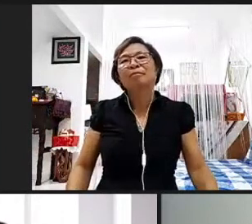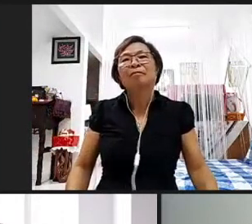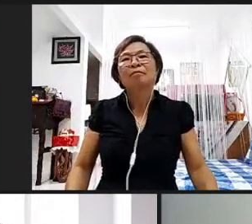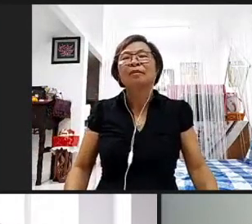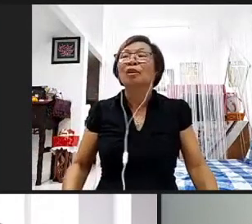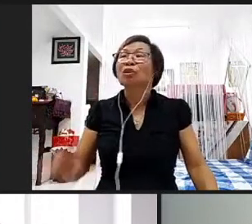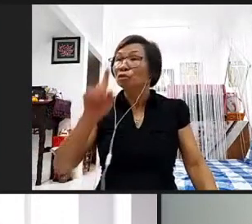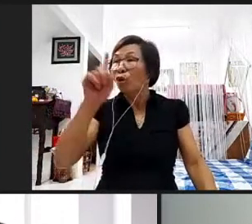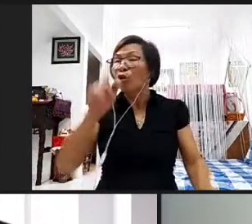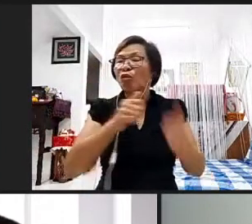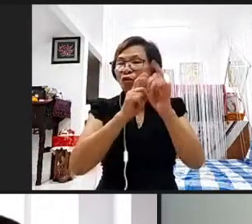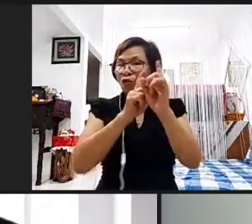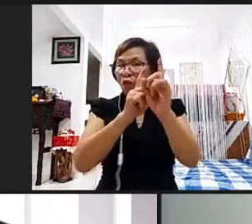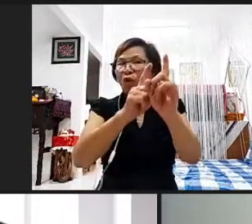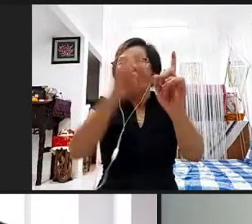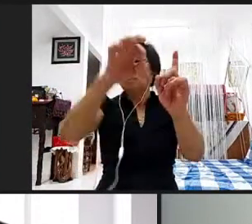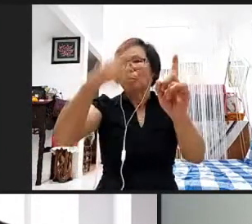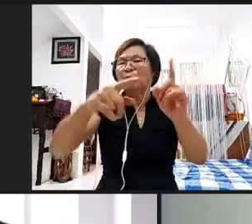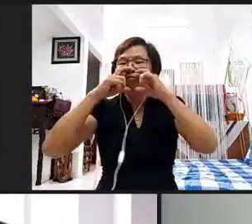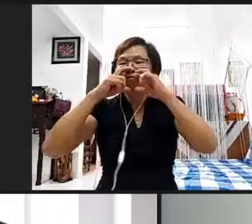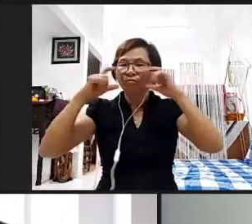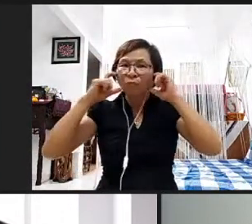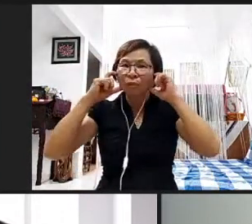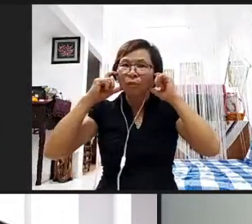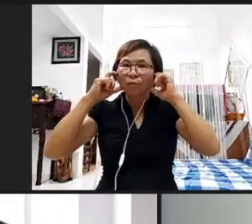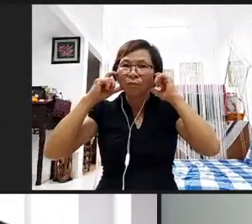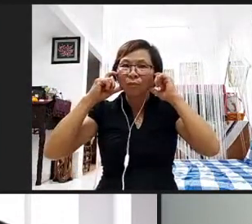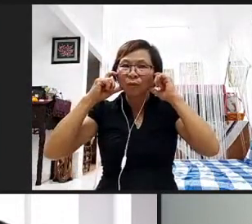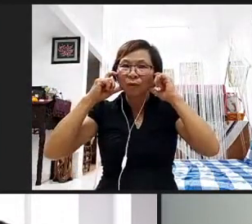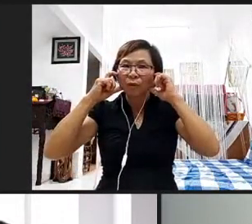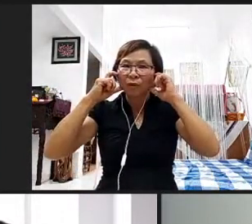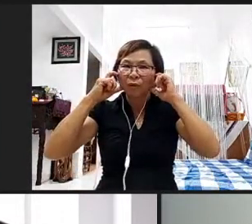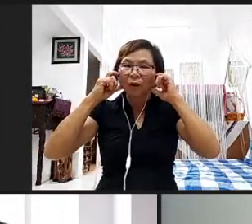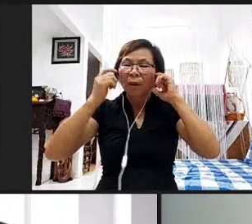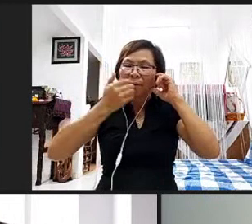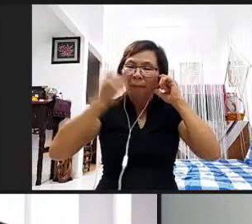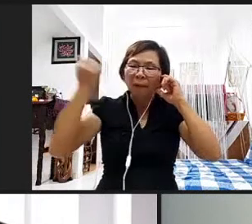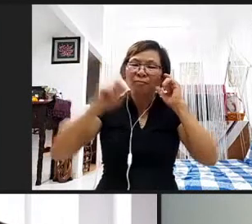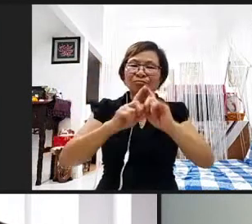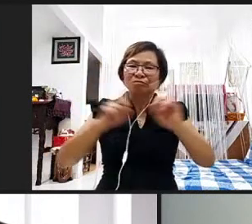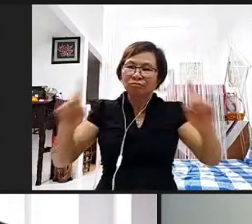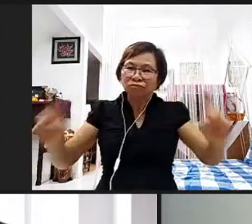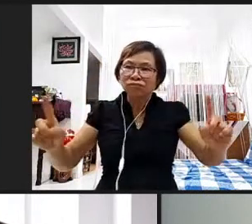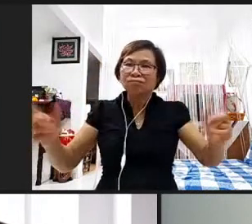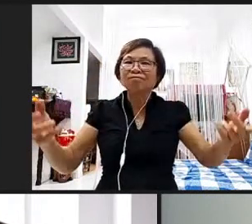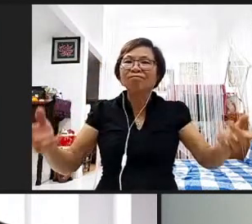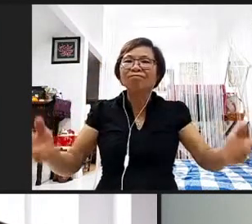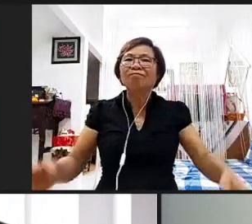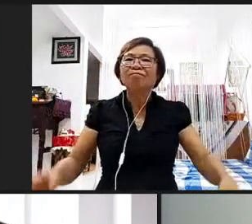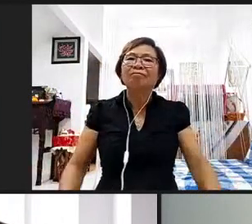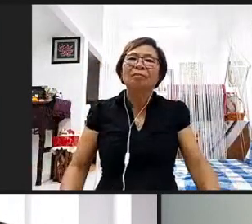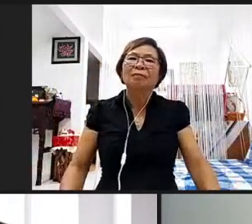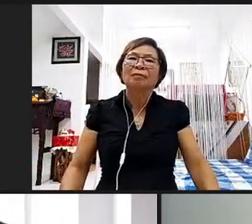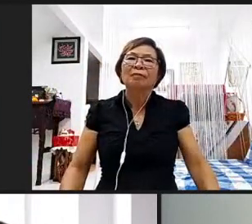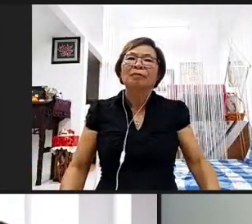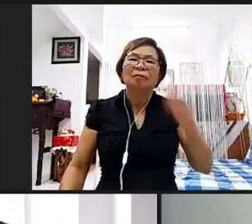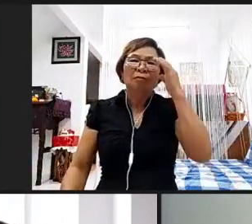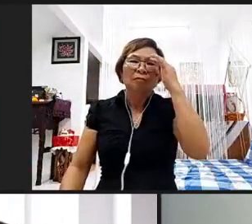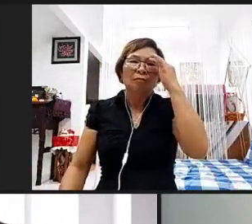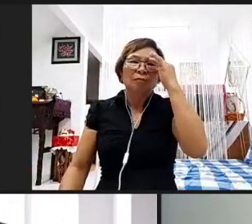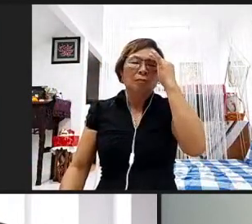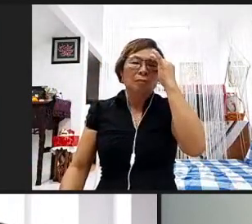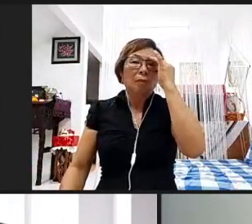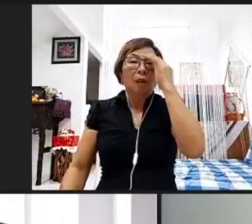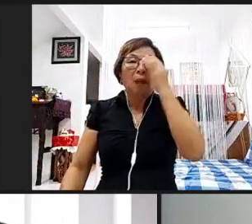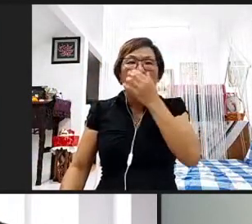except follow the SOP, wearing masks, all those is the best. But they do the study between